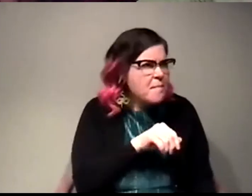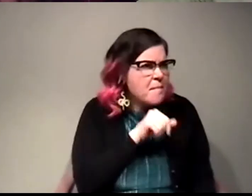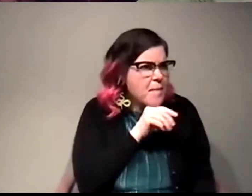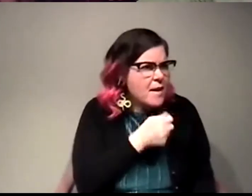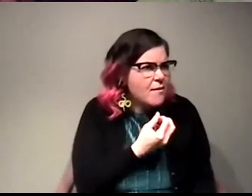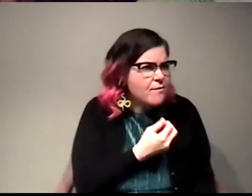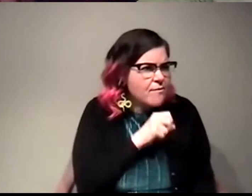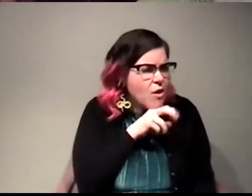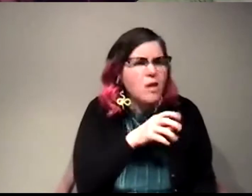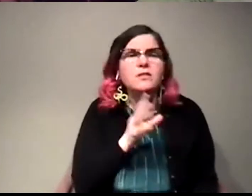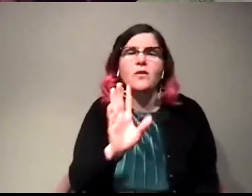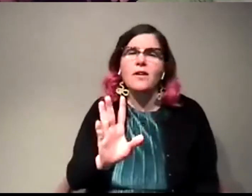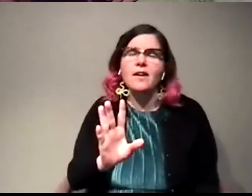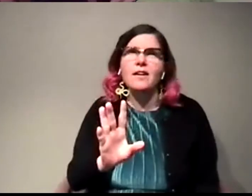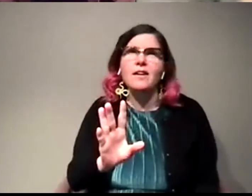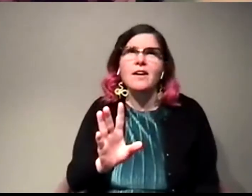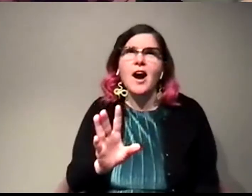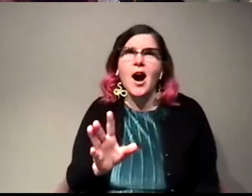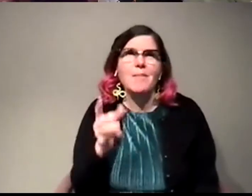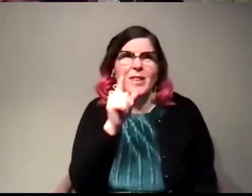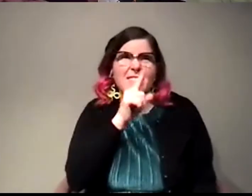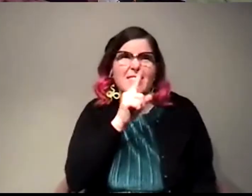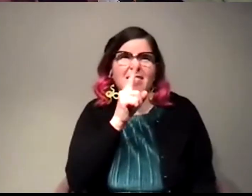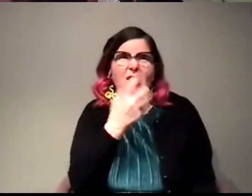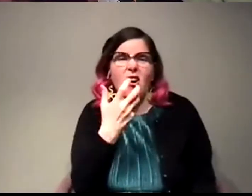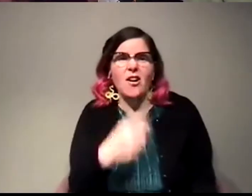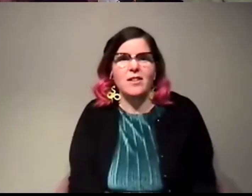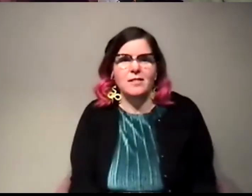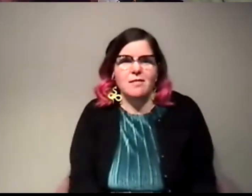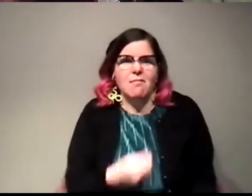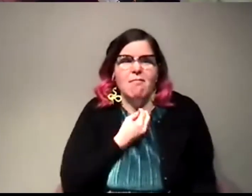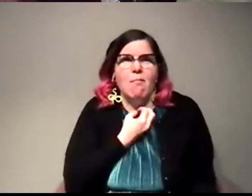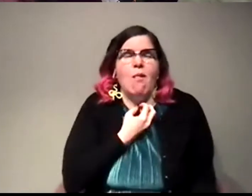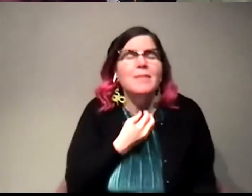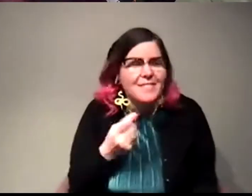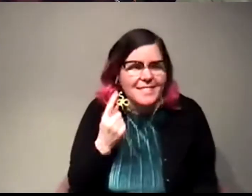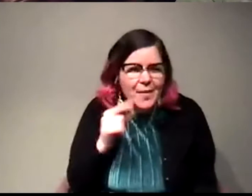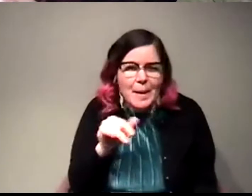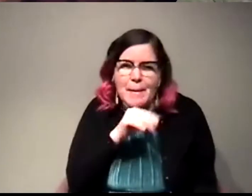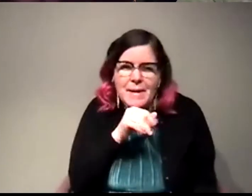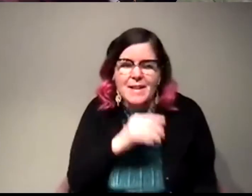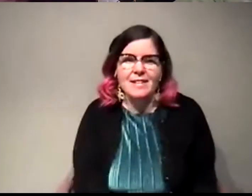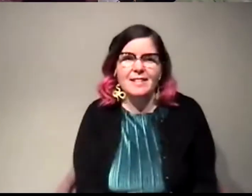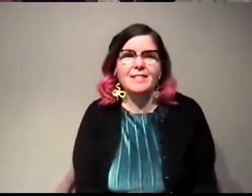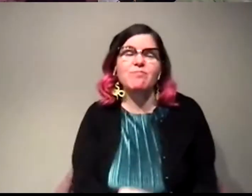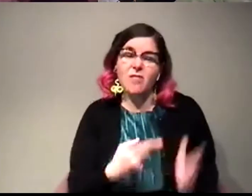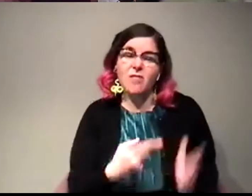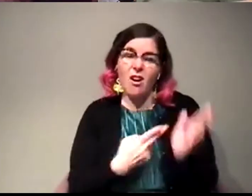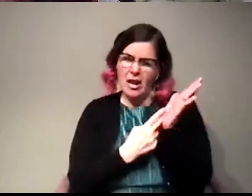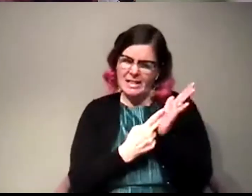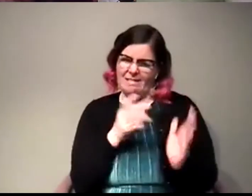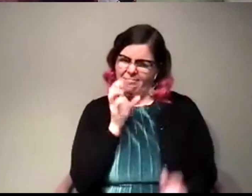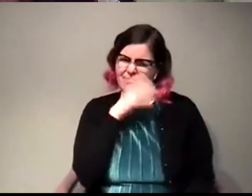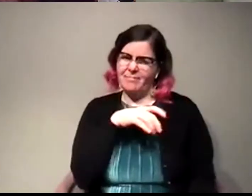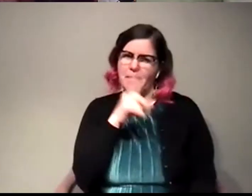going to put myself out there and just imitate the call. Like they literally just go like they sound like a pig. It's honestly kind of freaky because there are